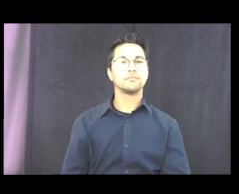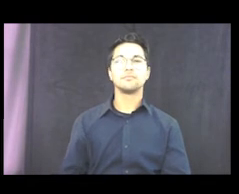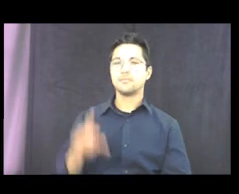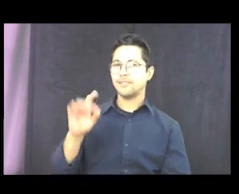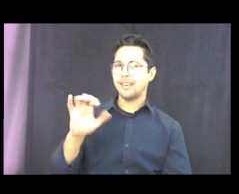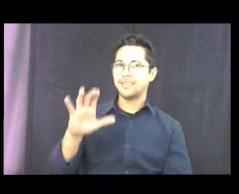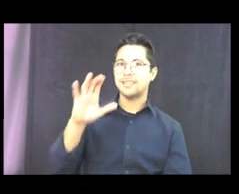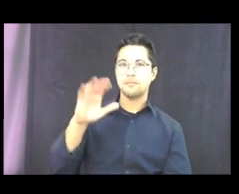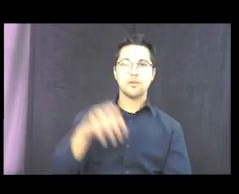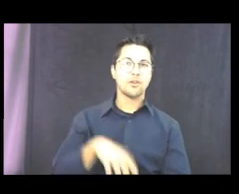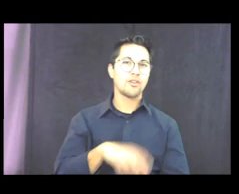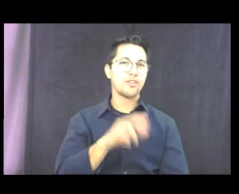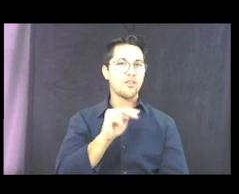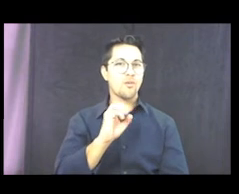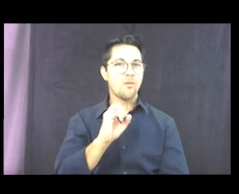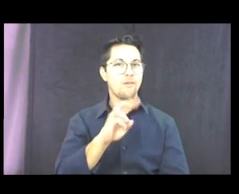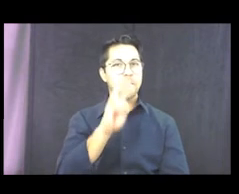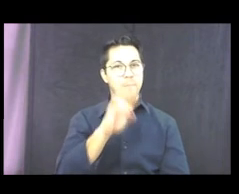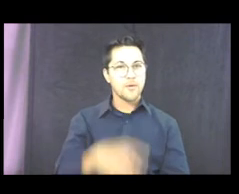November,